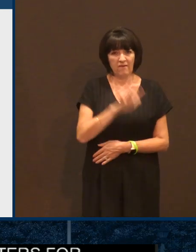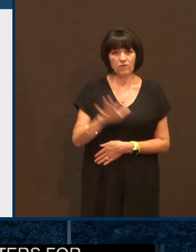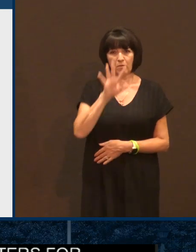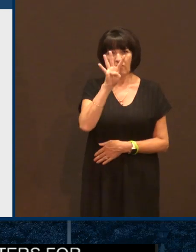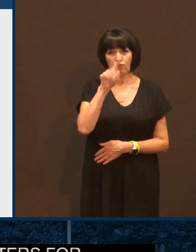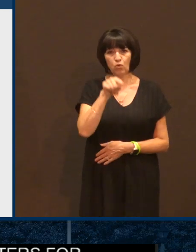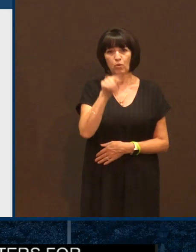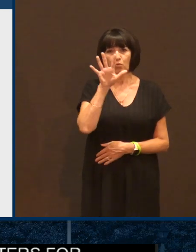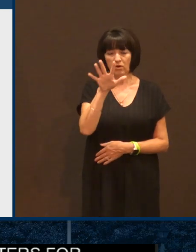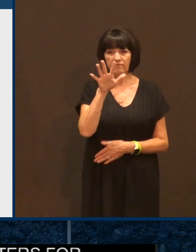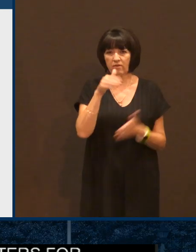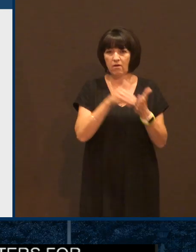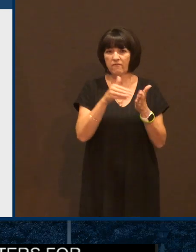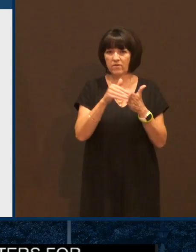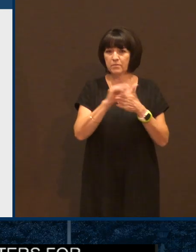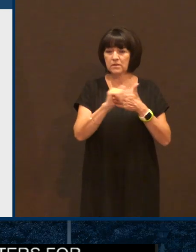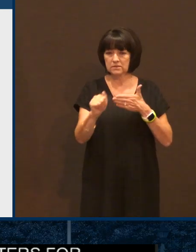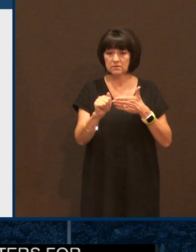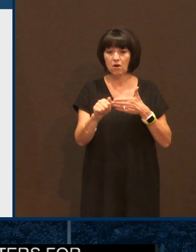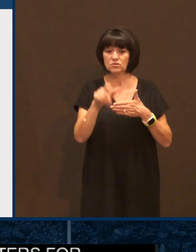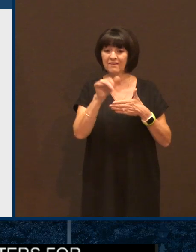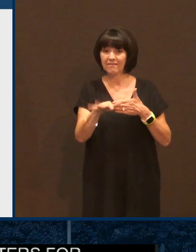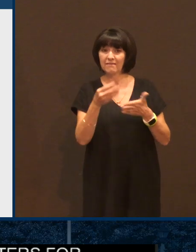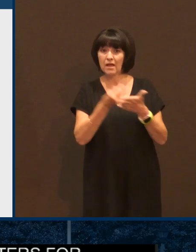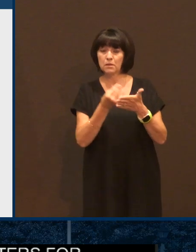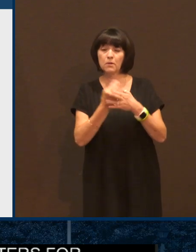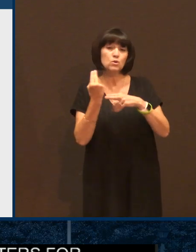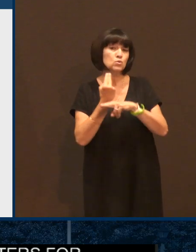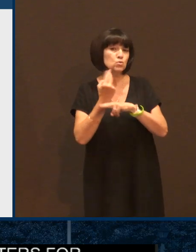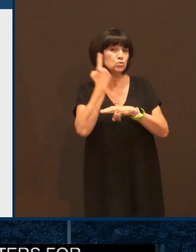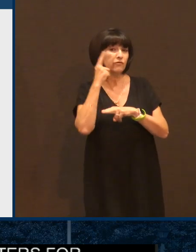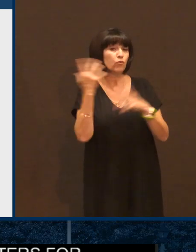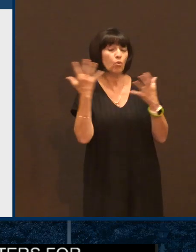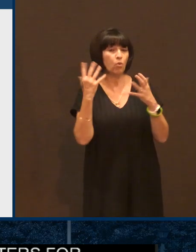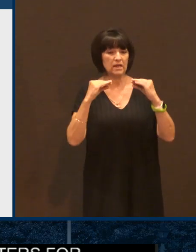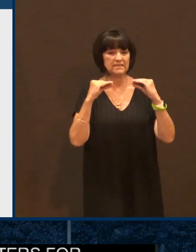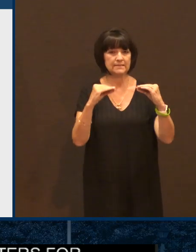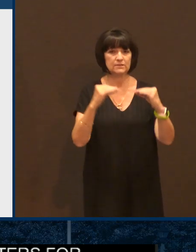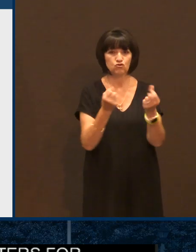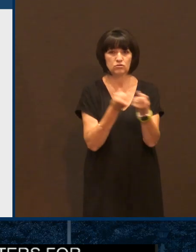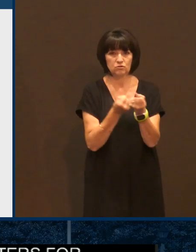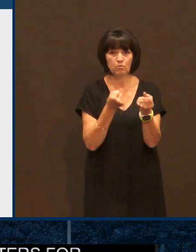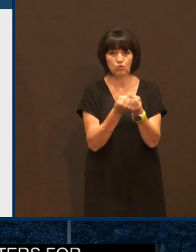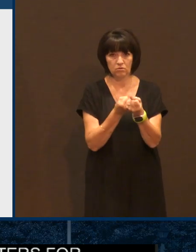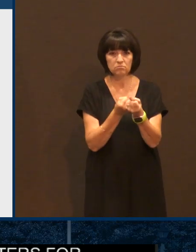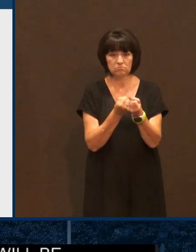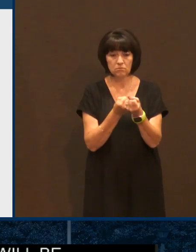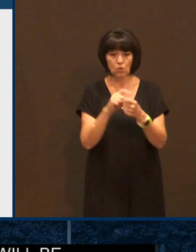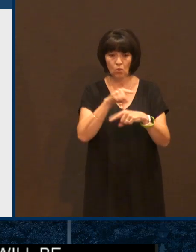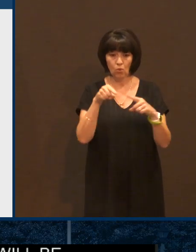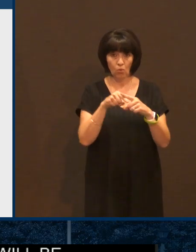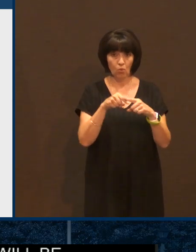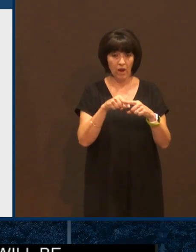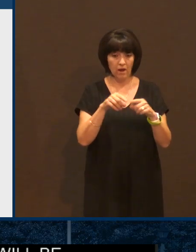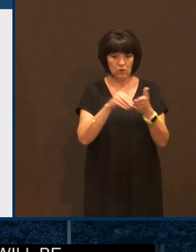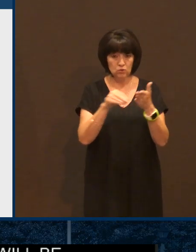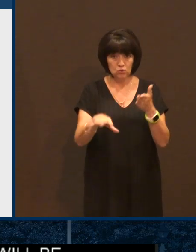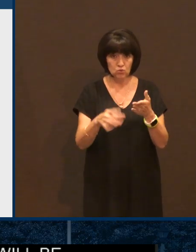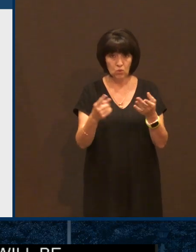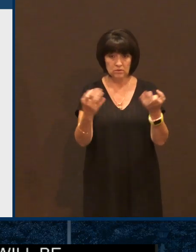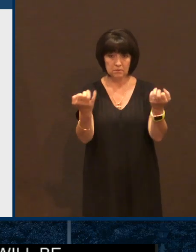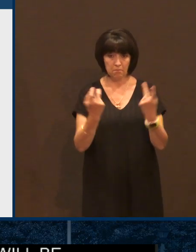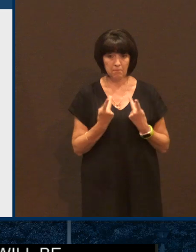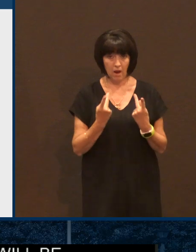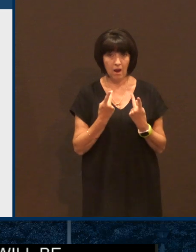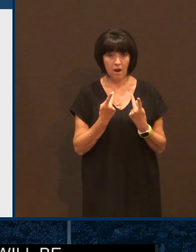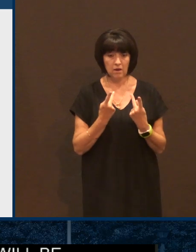or will be invested, in instructional support when our students come back or when our students do not come back. In either case, there's